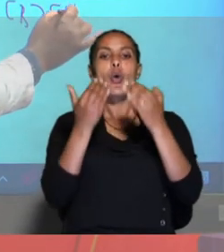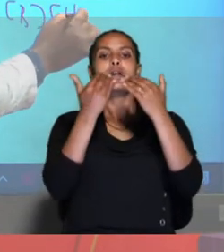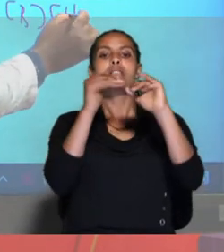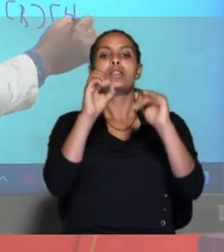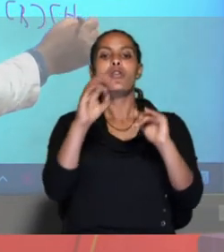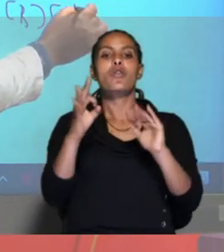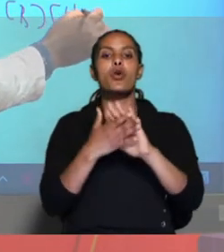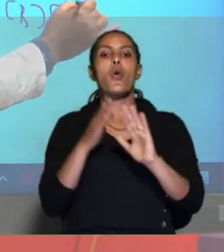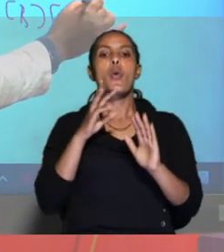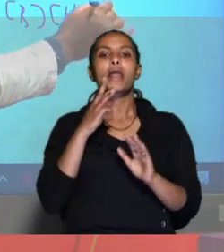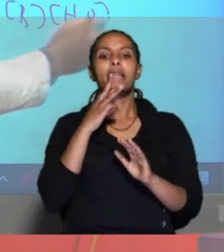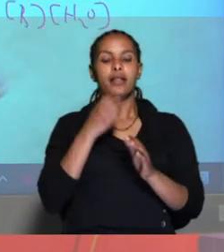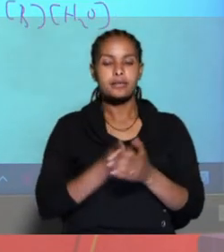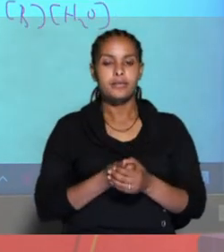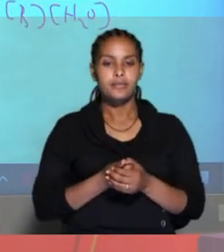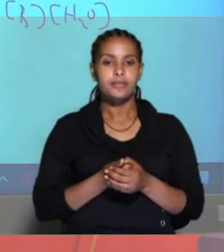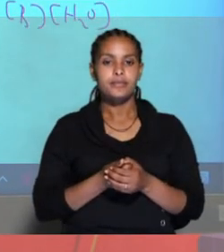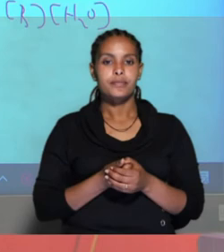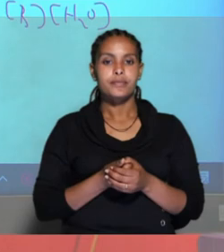of water.